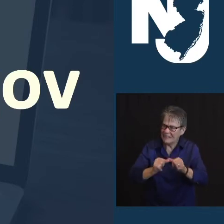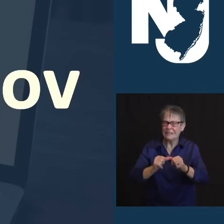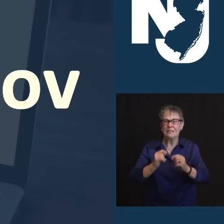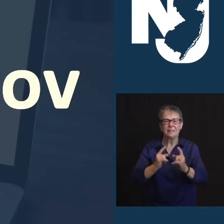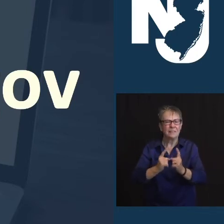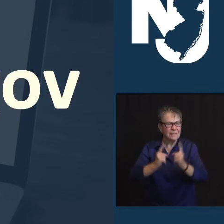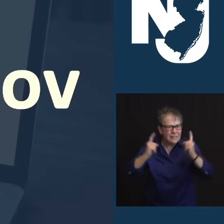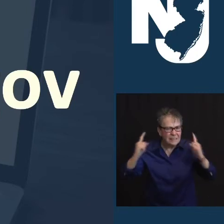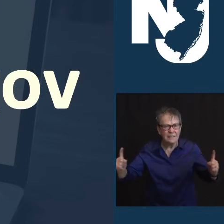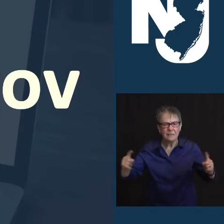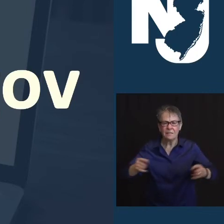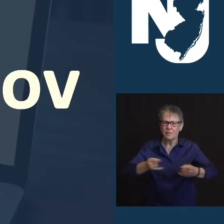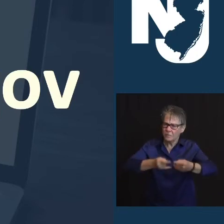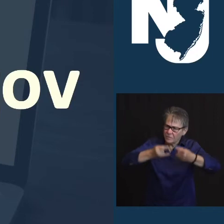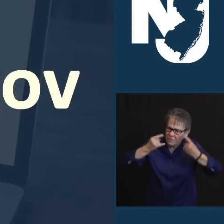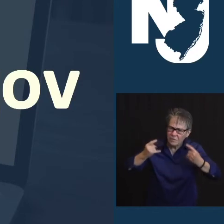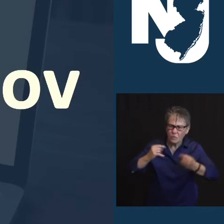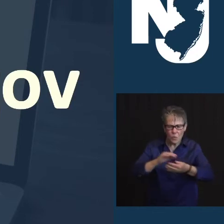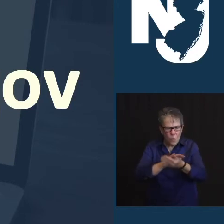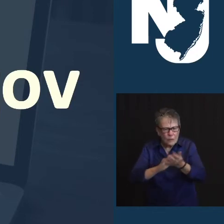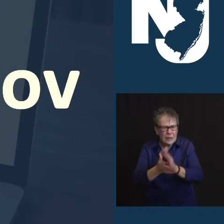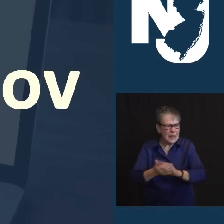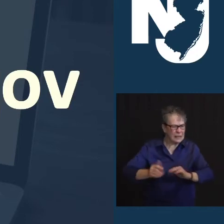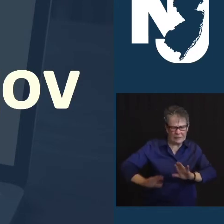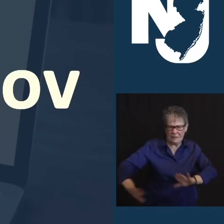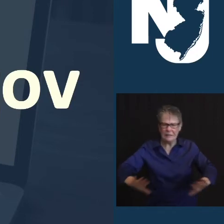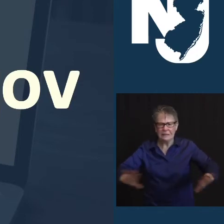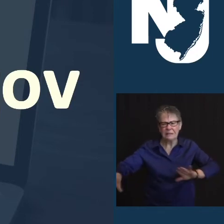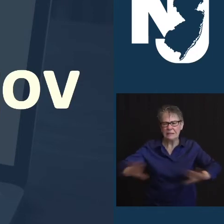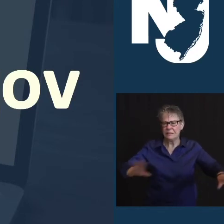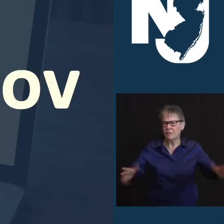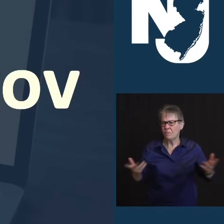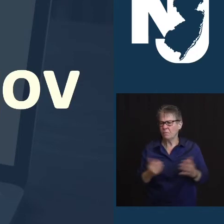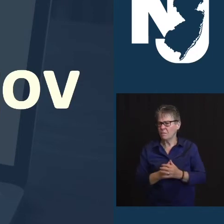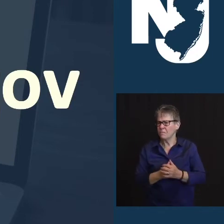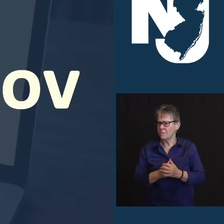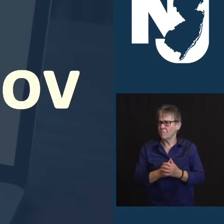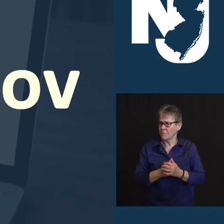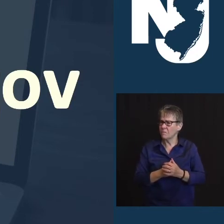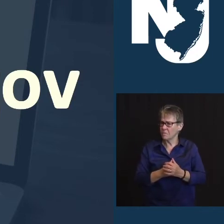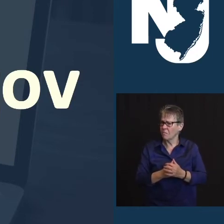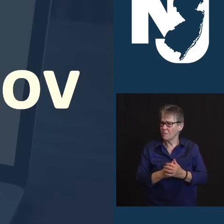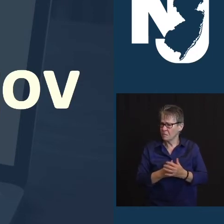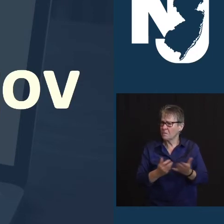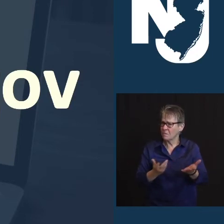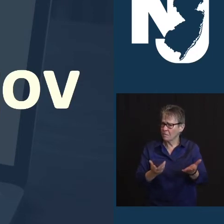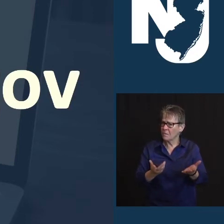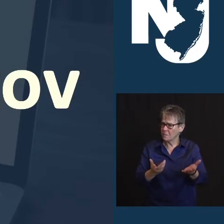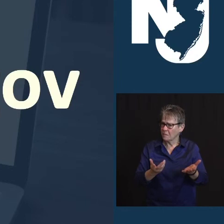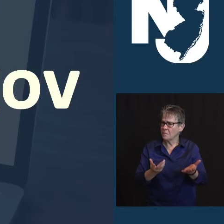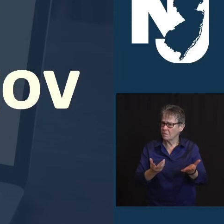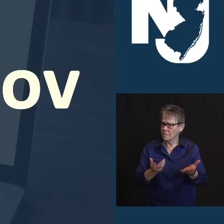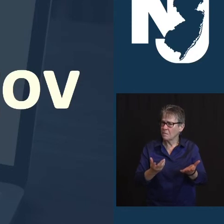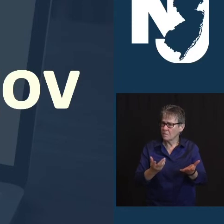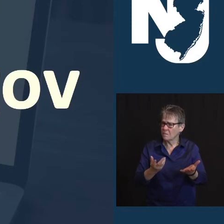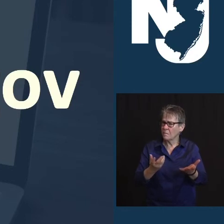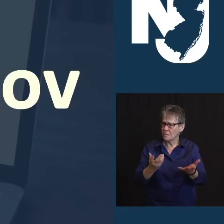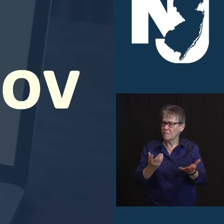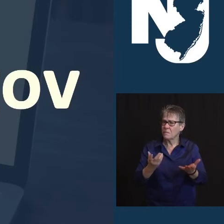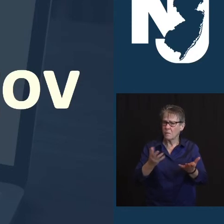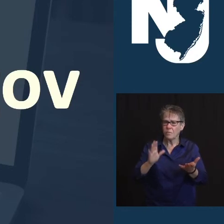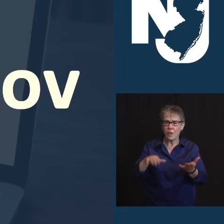mask. Our vaccine number continues to steadily increase, and as I said earlier, we are ready to kick into high gear whenever